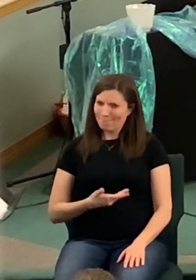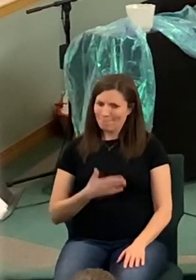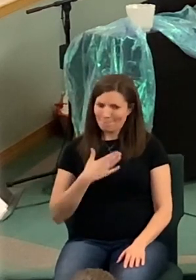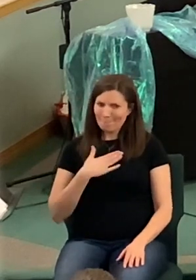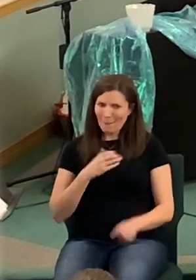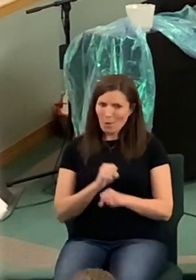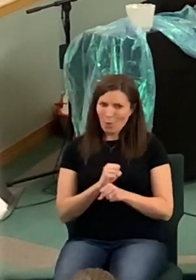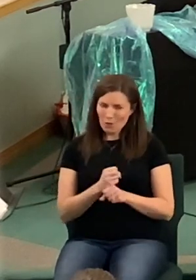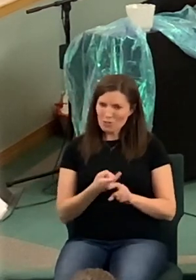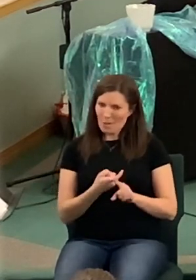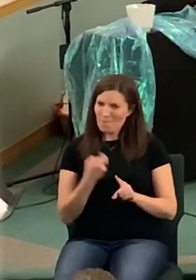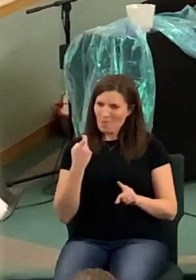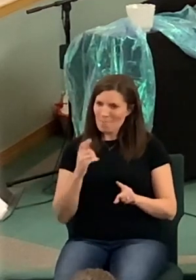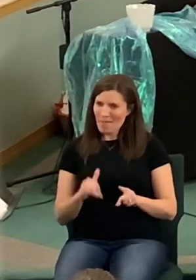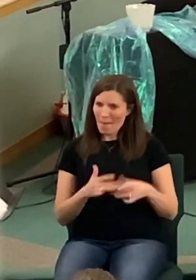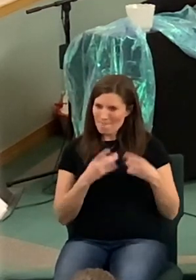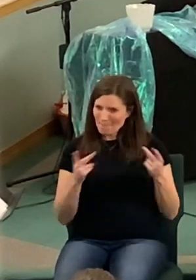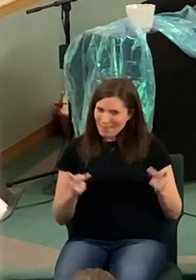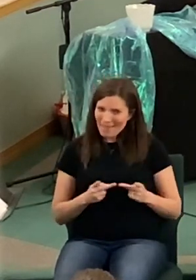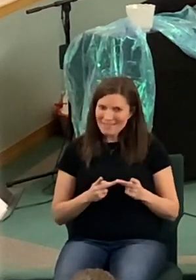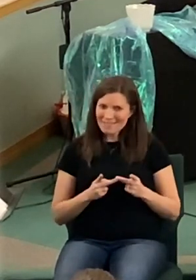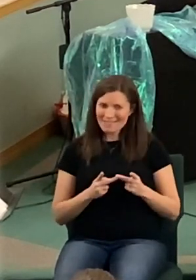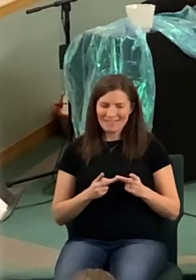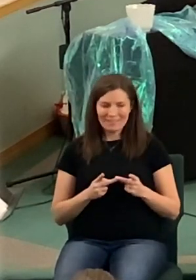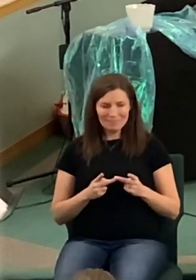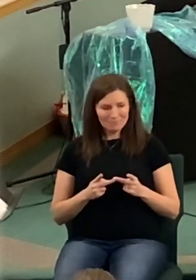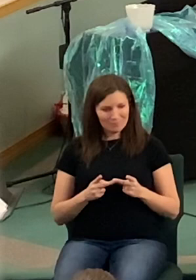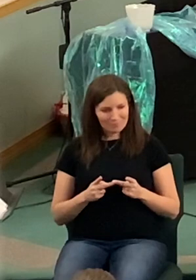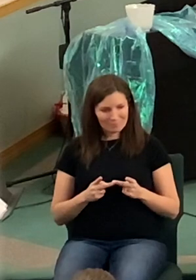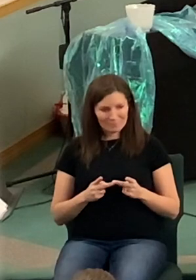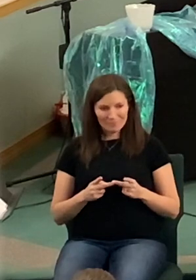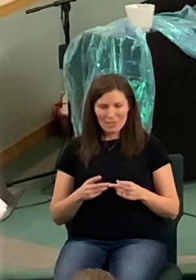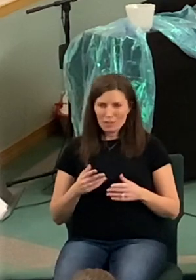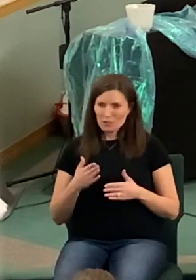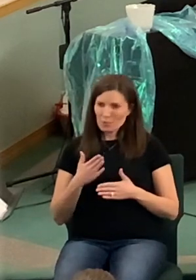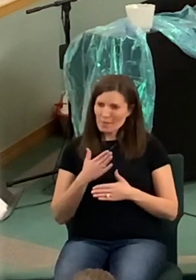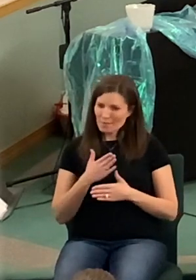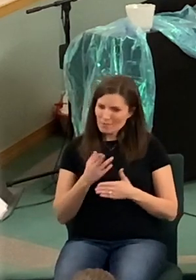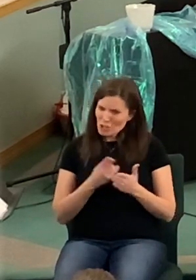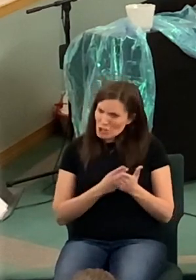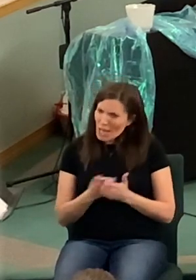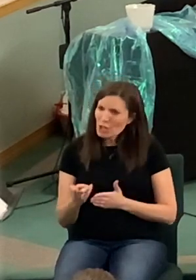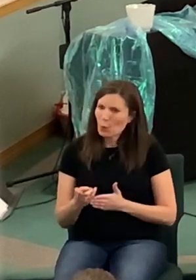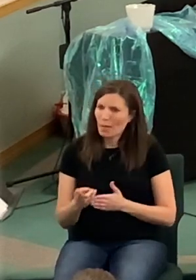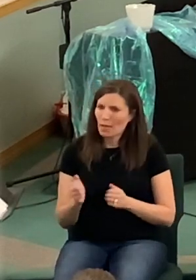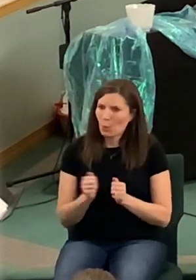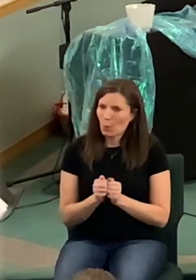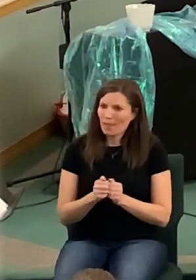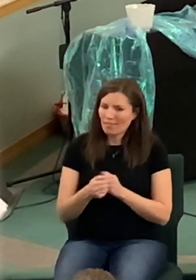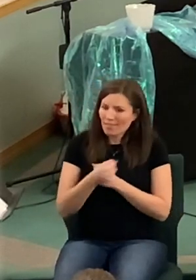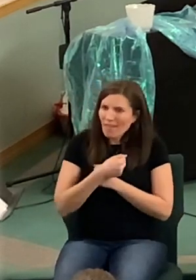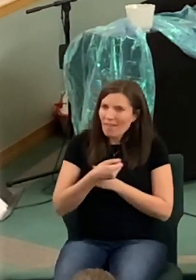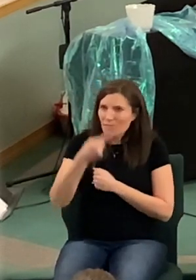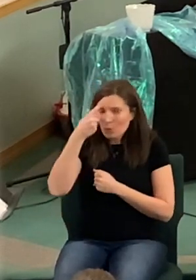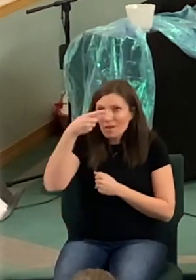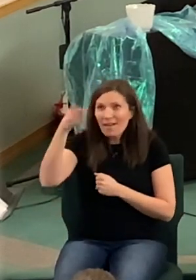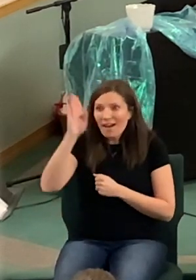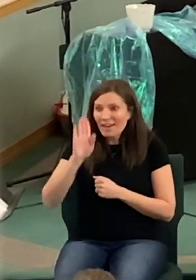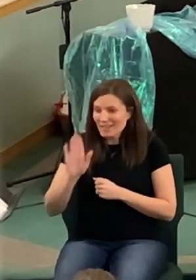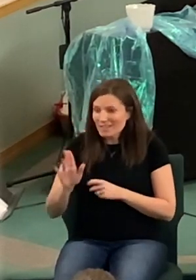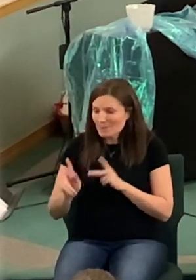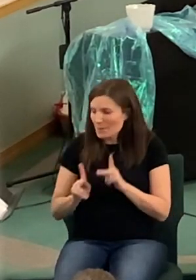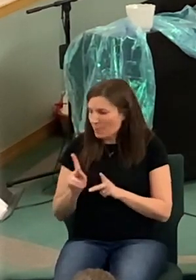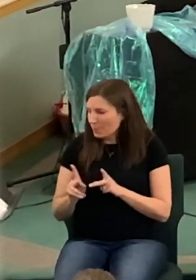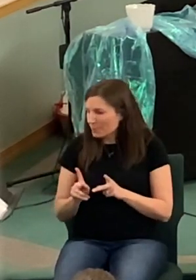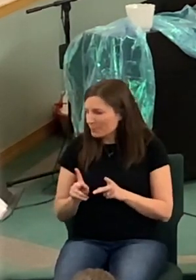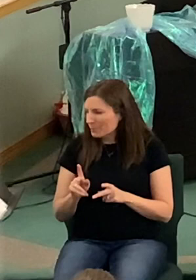work should be genuine with love for God and for His people. In Matthew 22, verse 37,